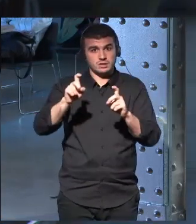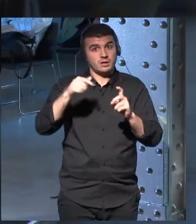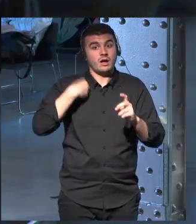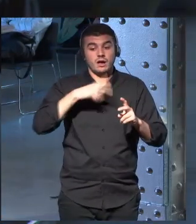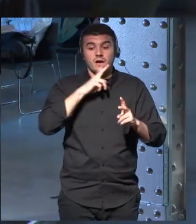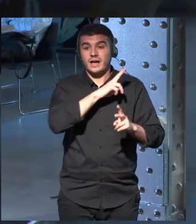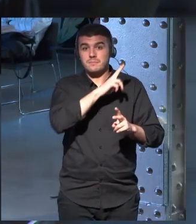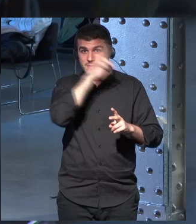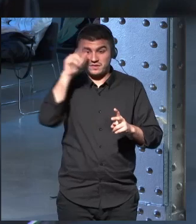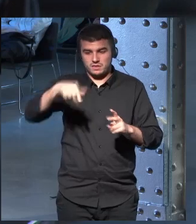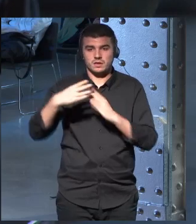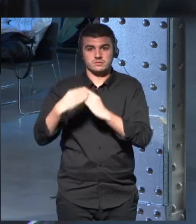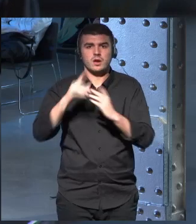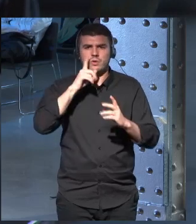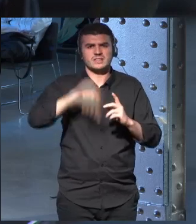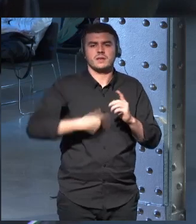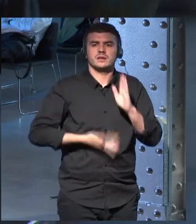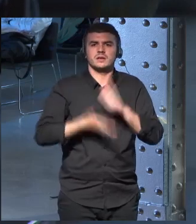Granada.